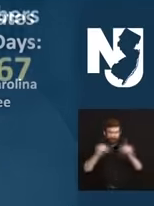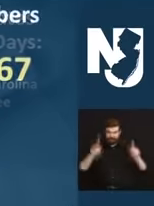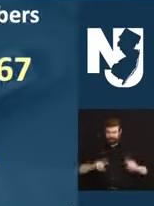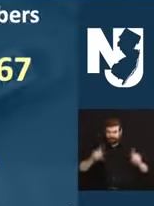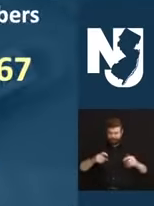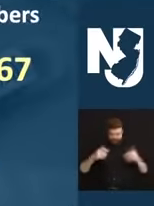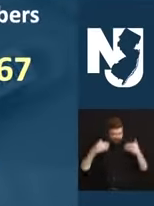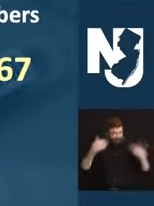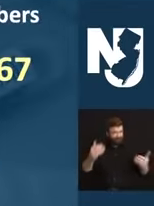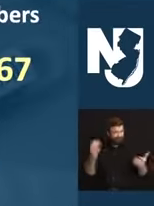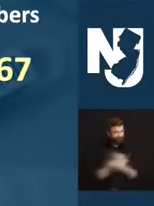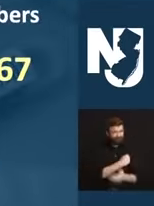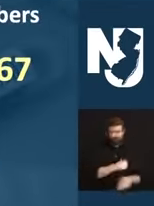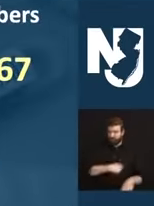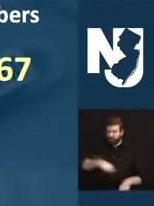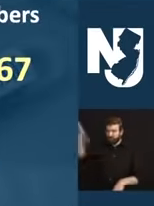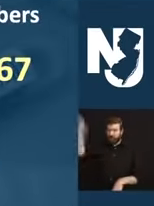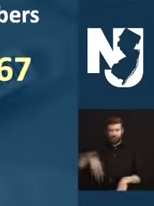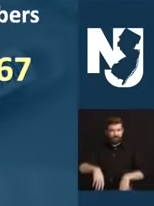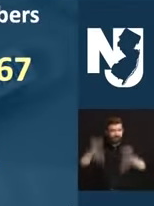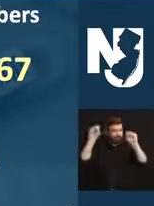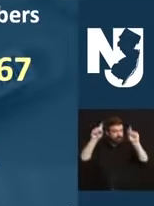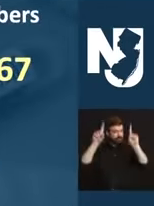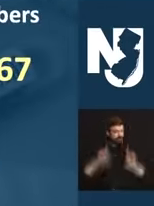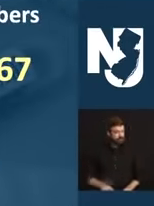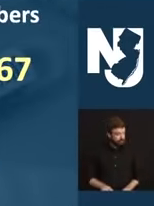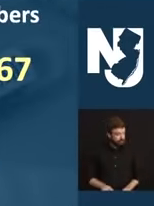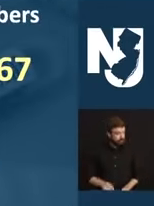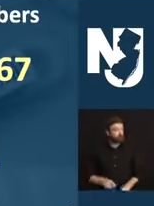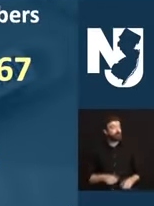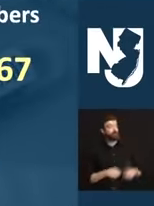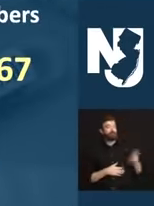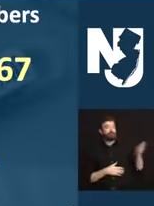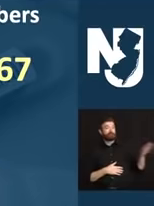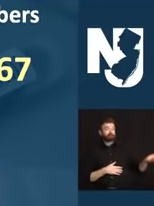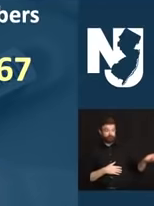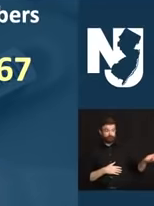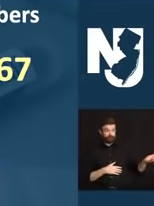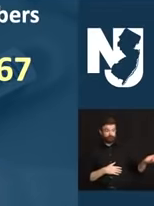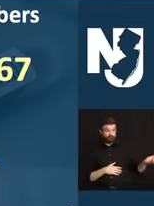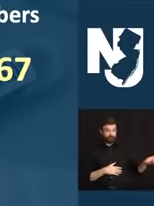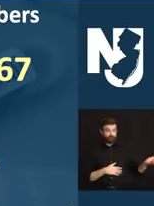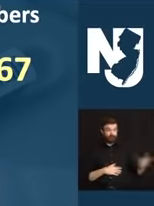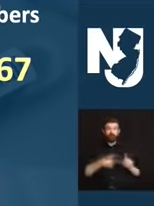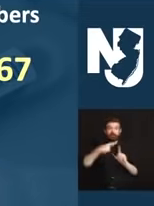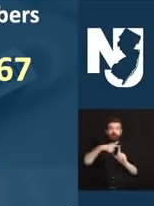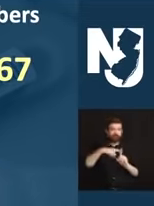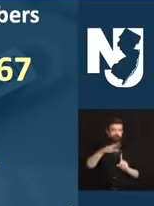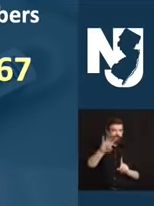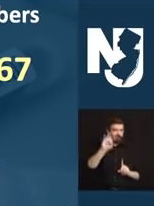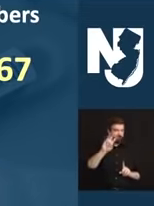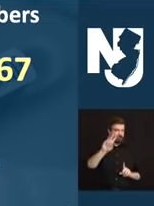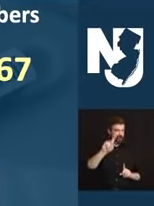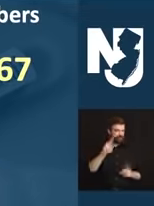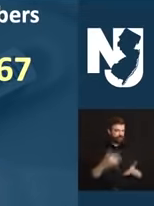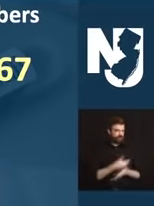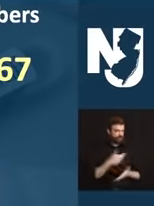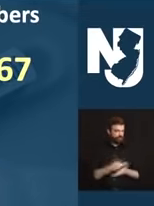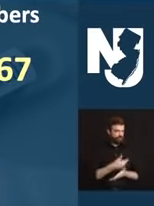numbers. Yesterday, speaking of tests, we received another 461 positive test results. The cumulative total is